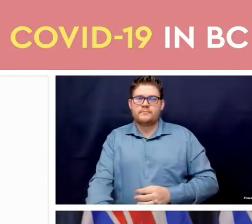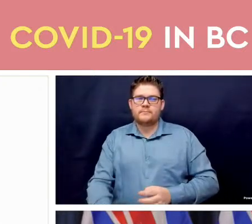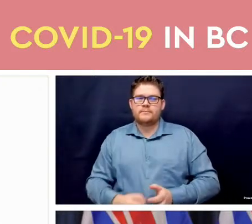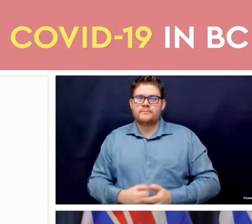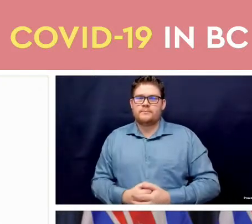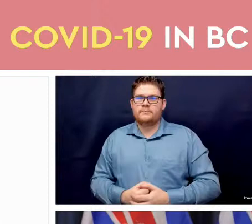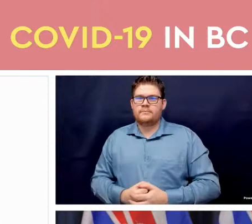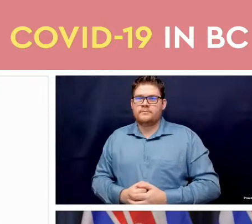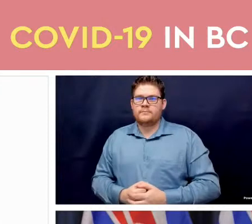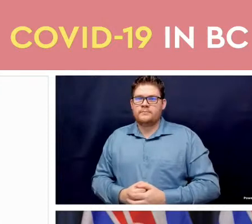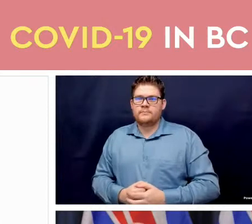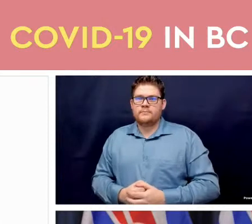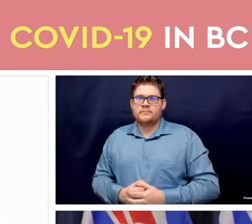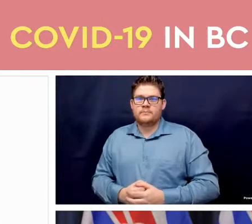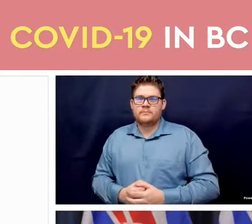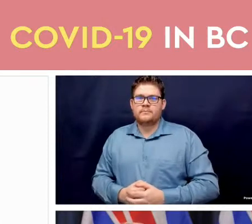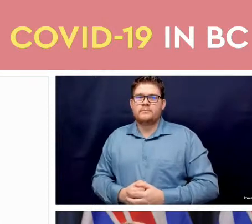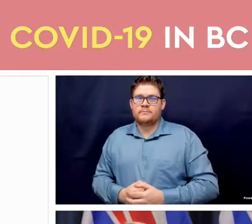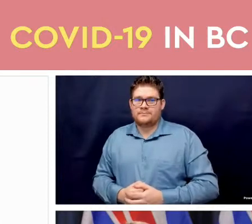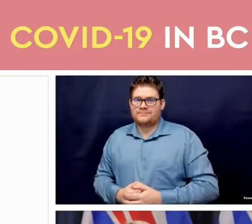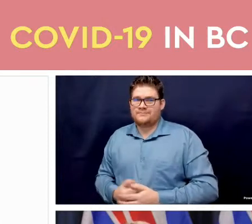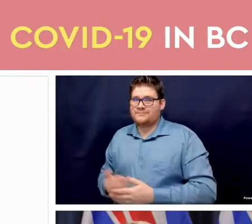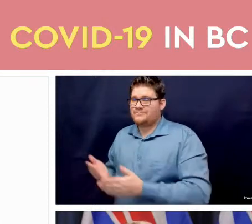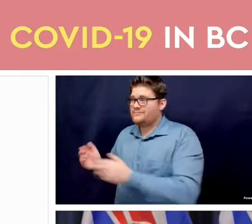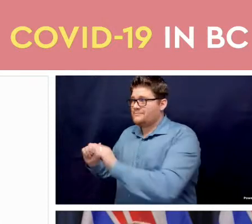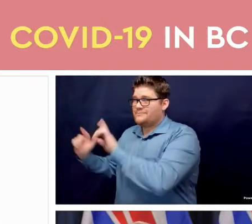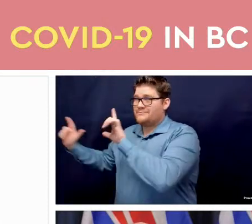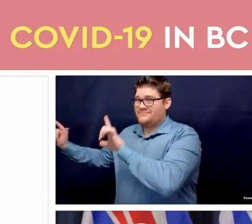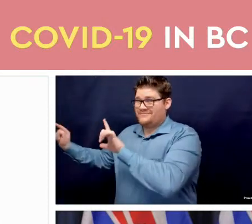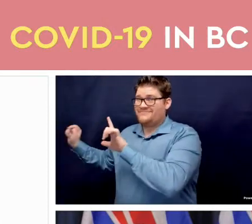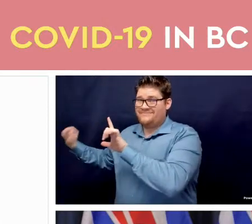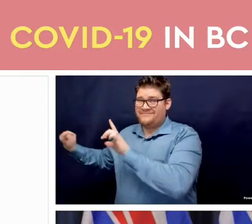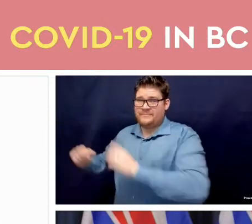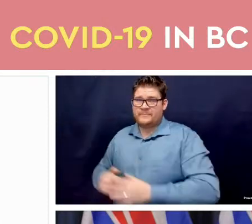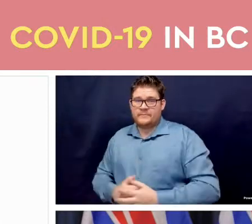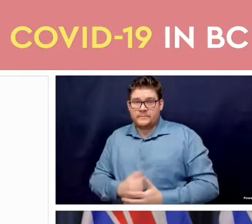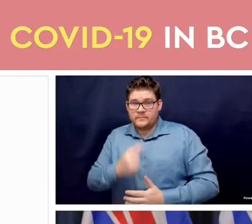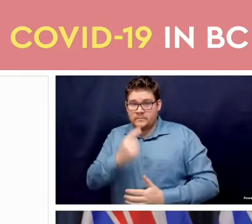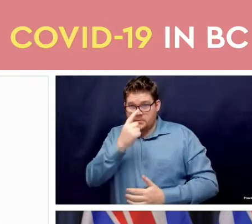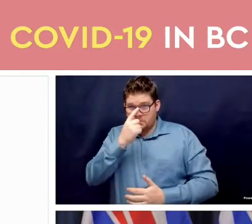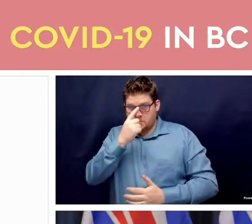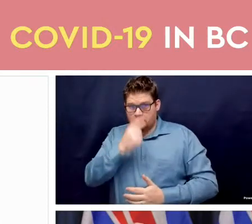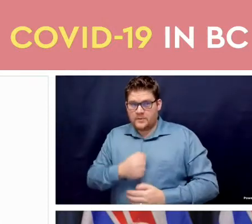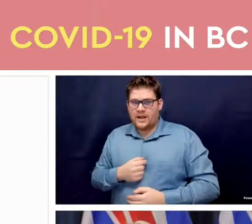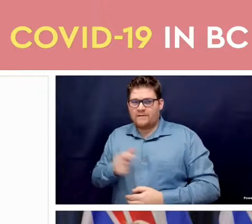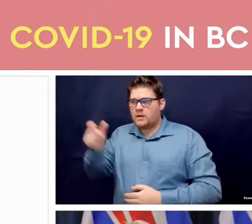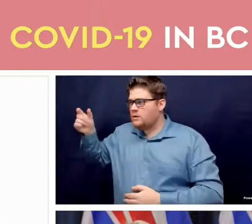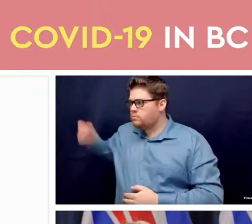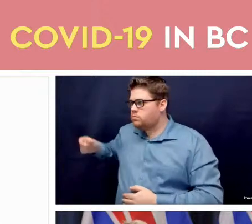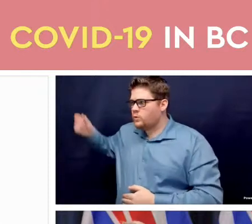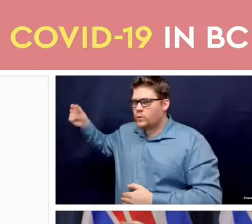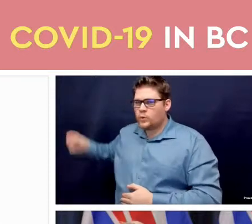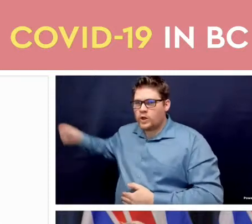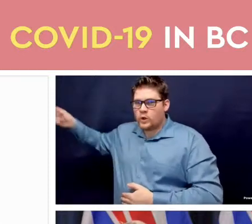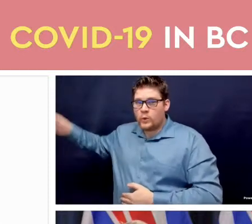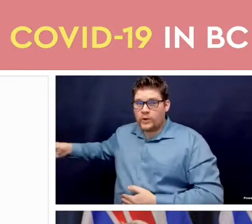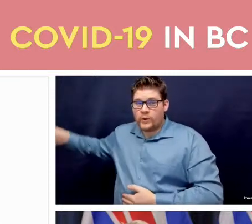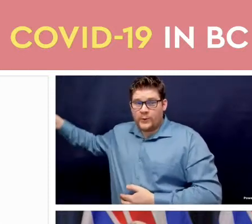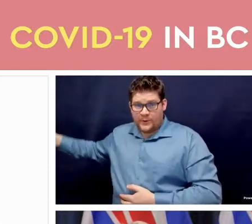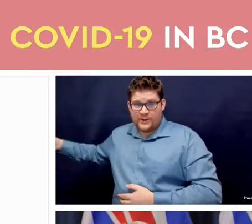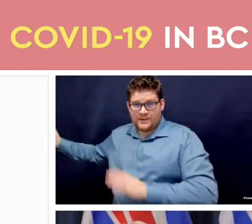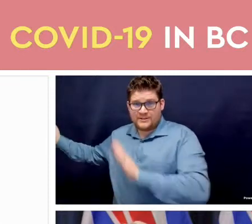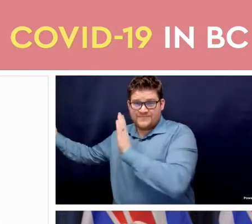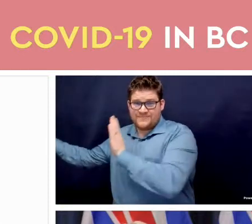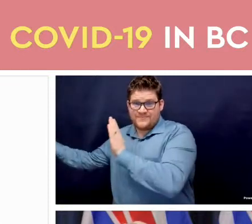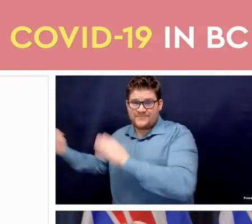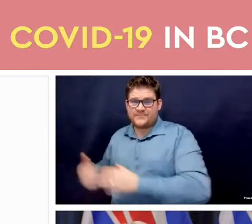severe illness in general. And then, of course, as we've come closer to this week.